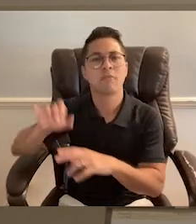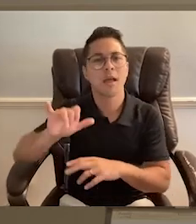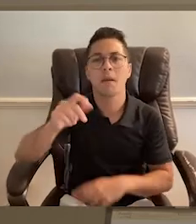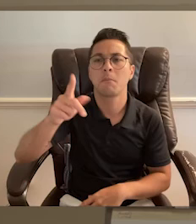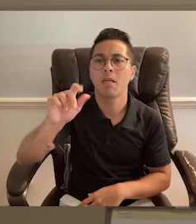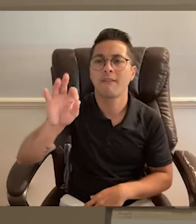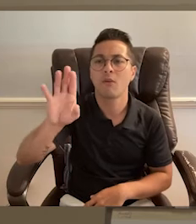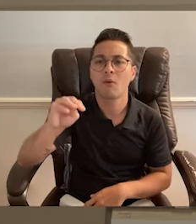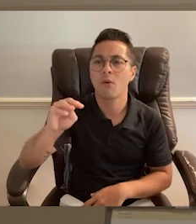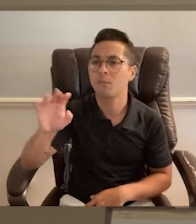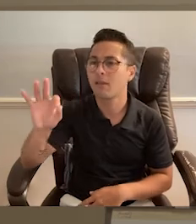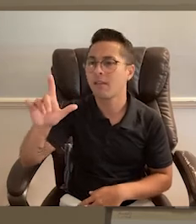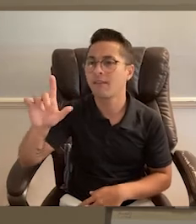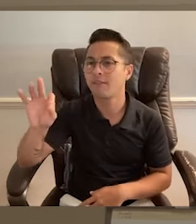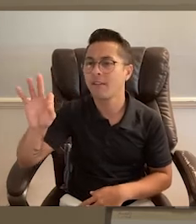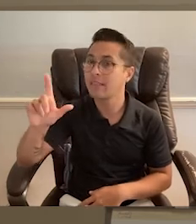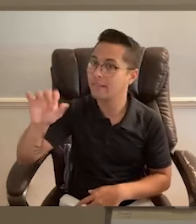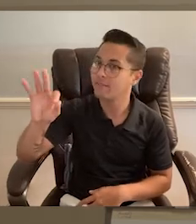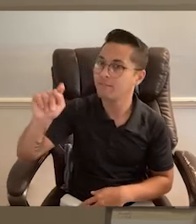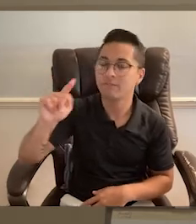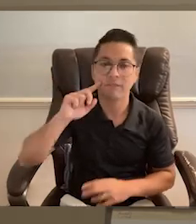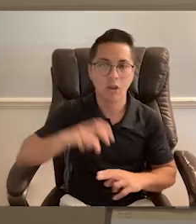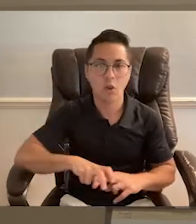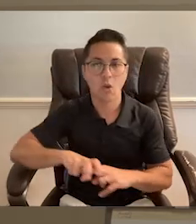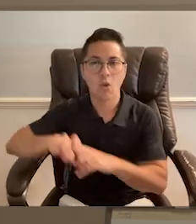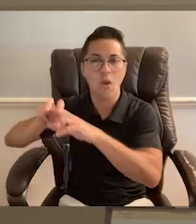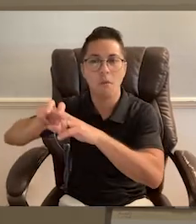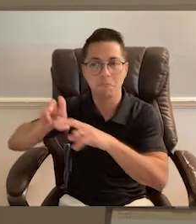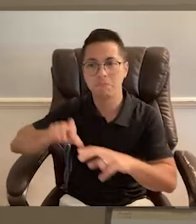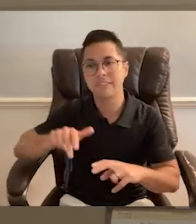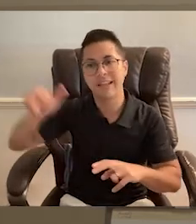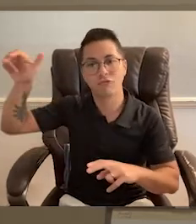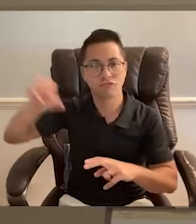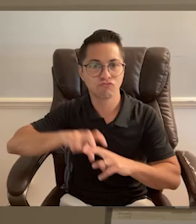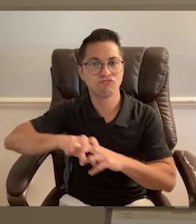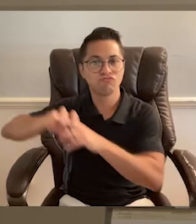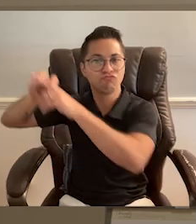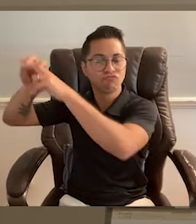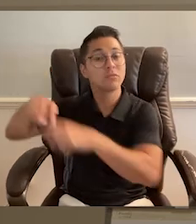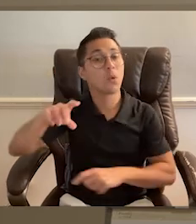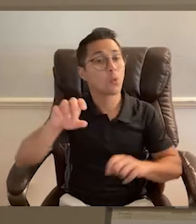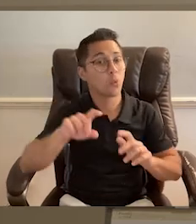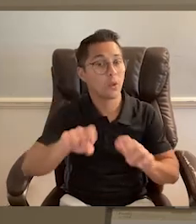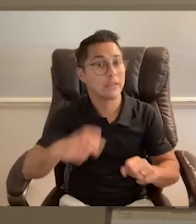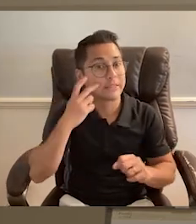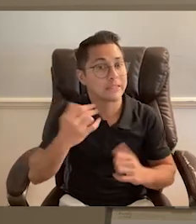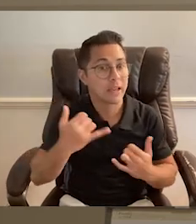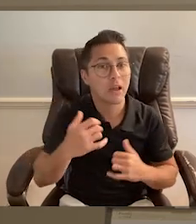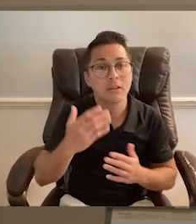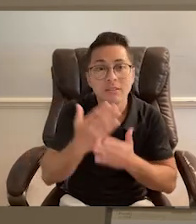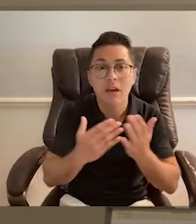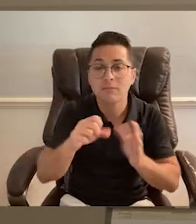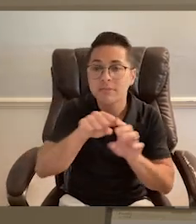by 3D printing. And one of the things they did is also put it open source. So it's available to the general public, so anybody who has a